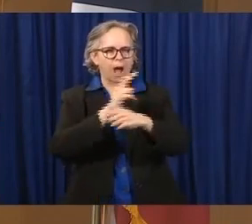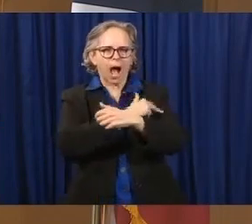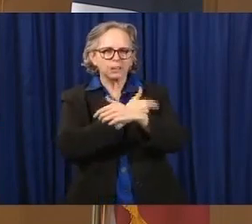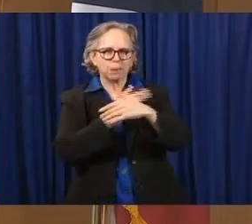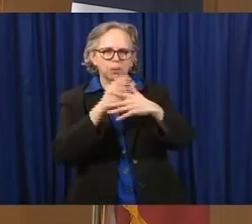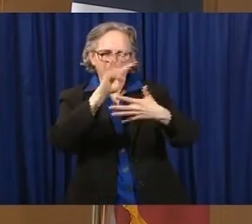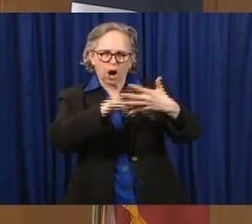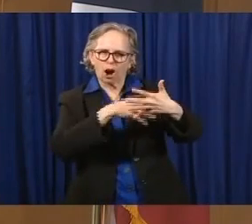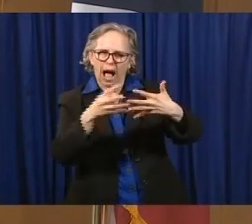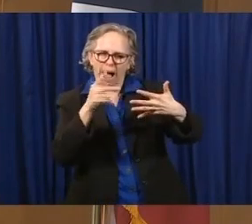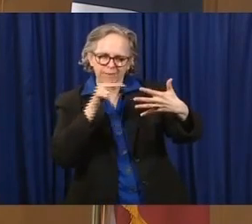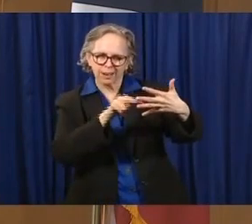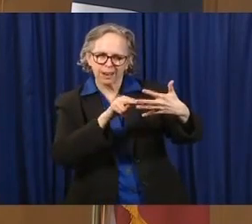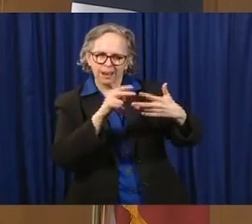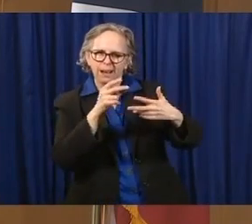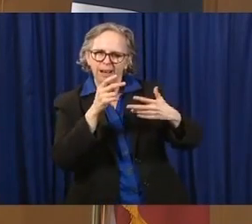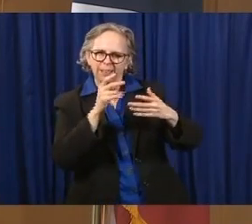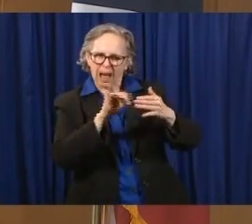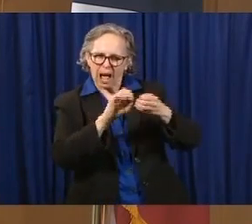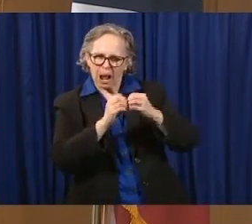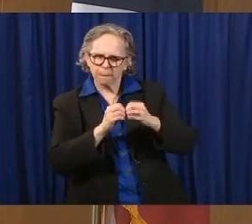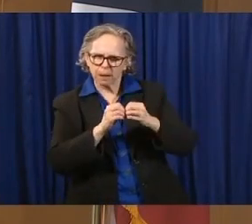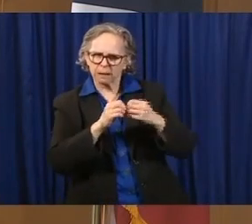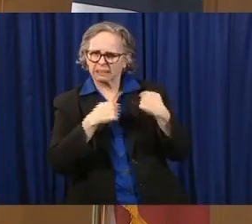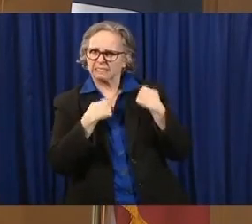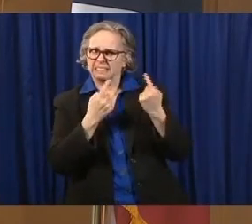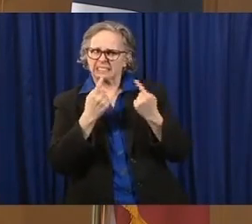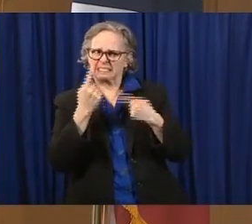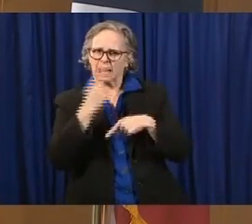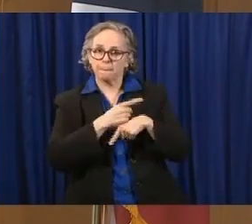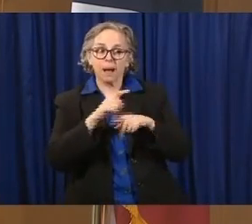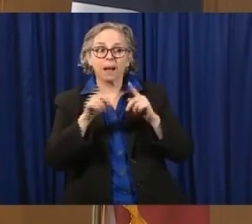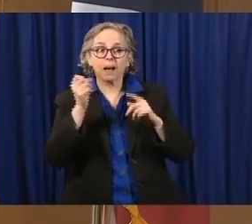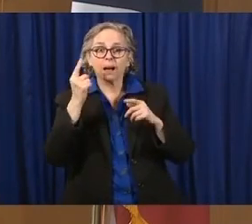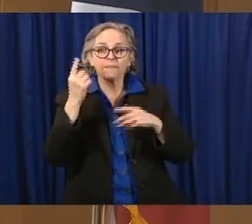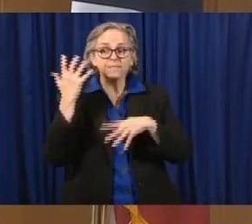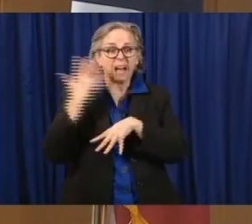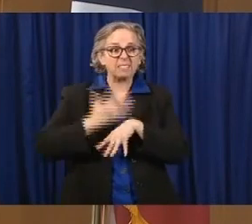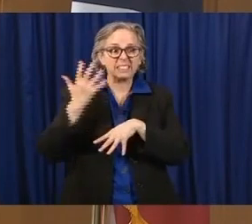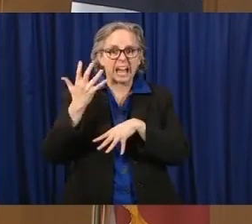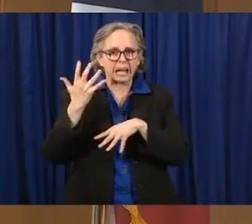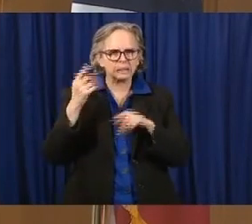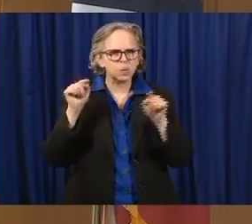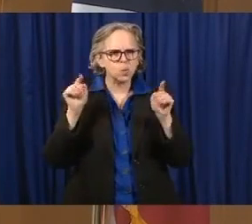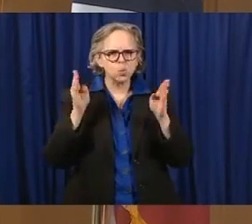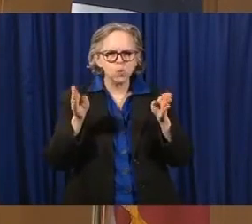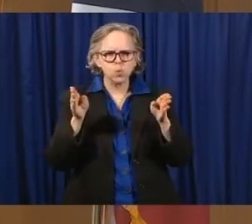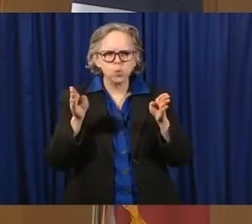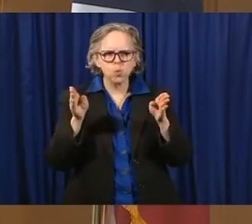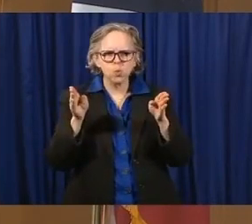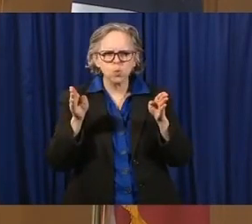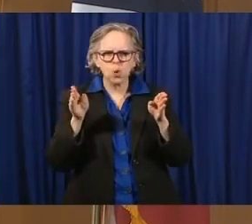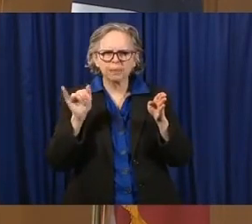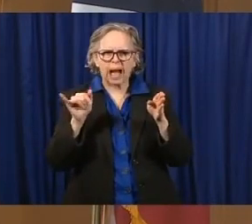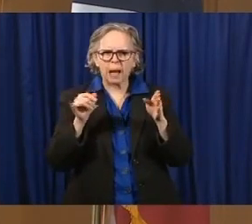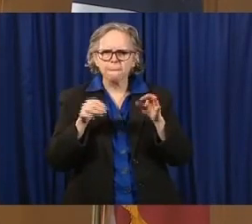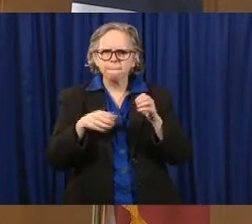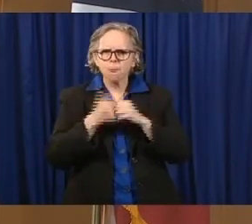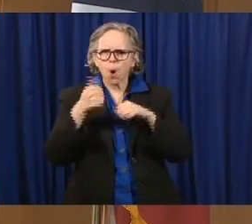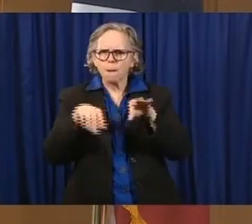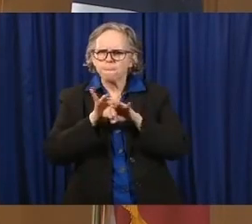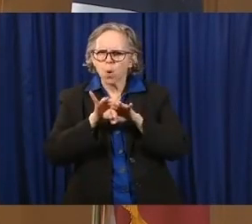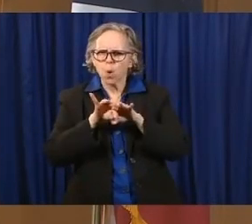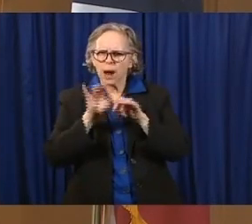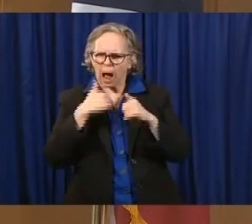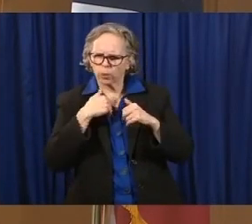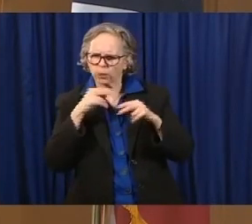then it's got the last 5 days, and that gives you the trend, and that's what we really think is the most important thing. Thank you.